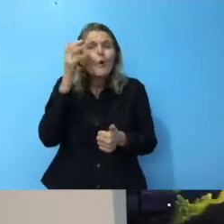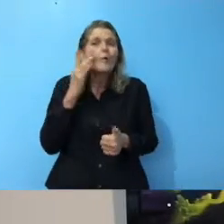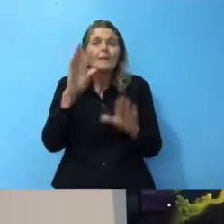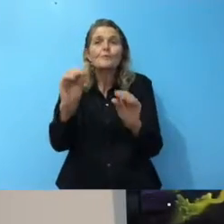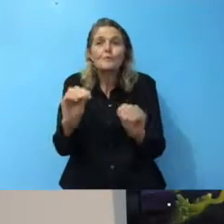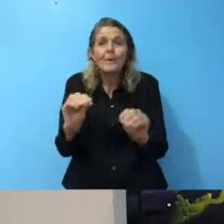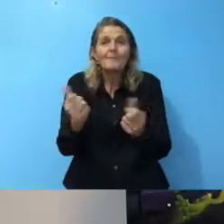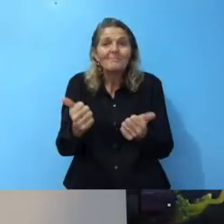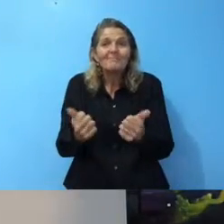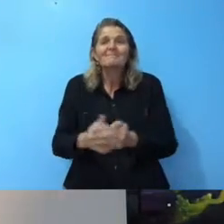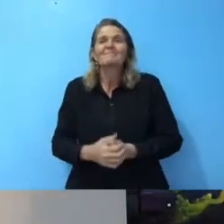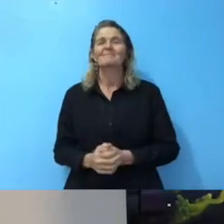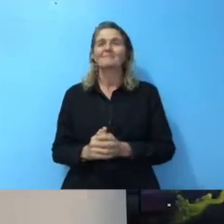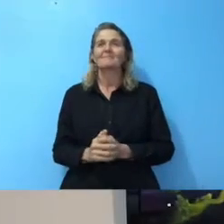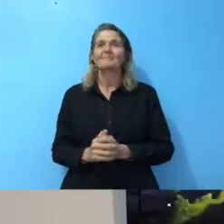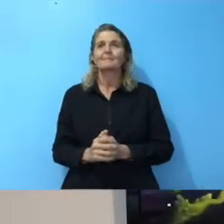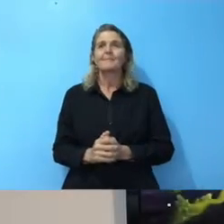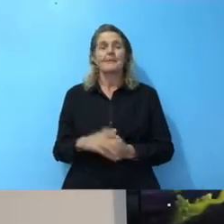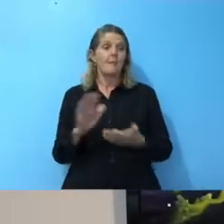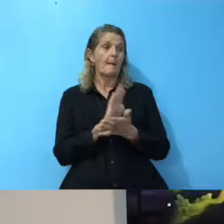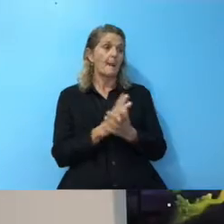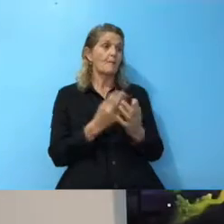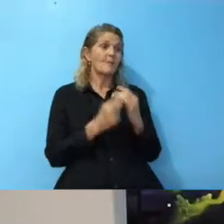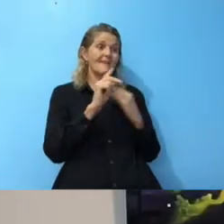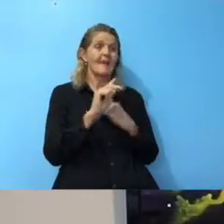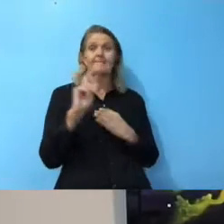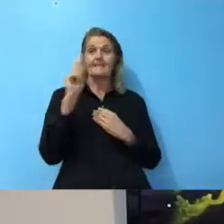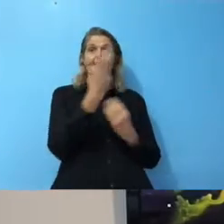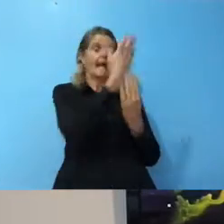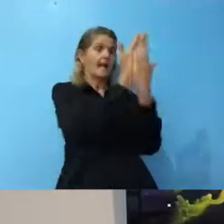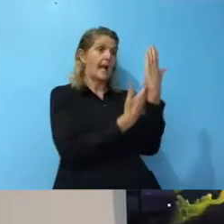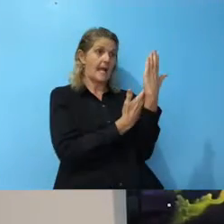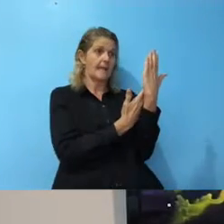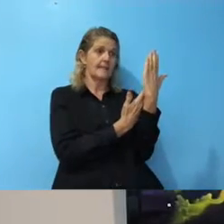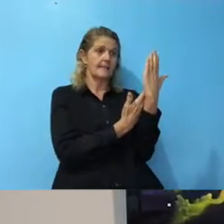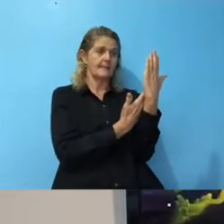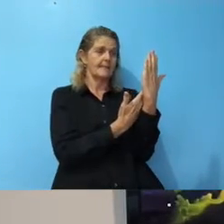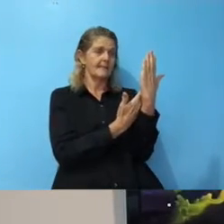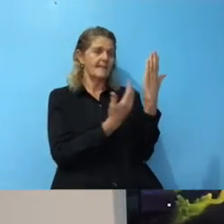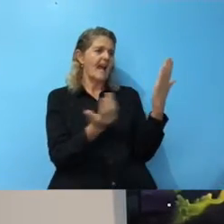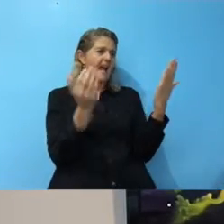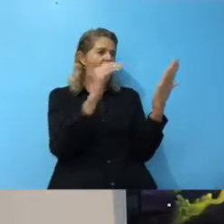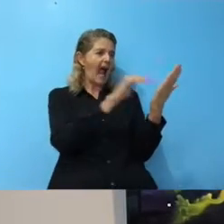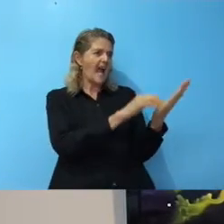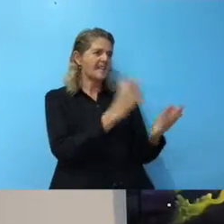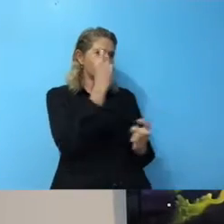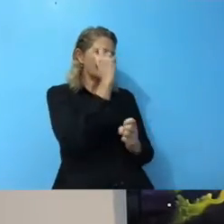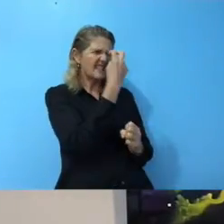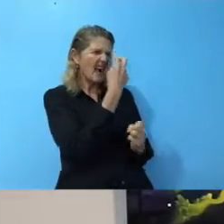Okay, I think I'm quite happy with that for my second layer. Bringing in that dark over the